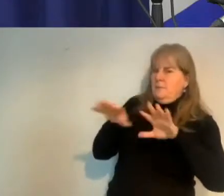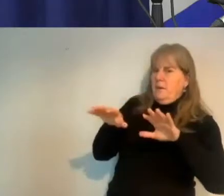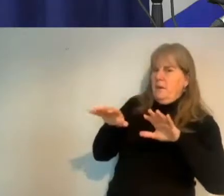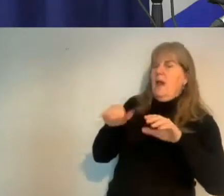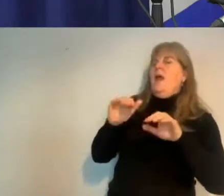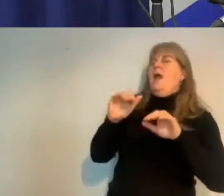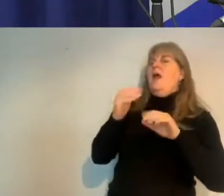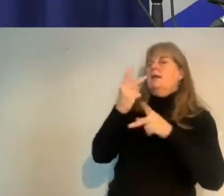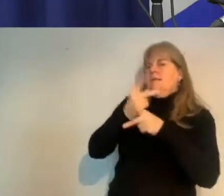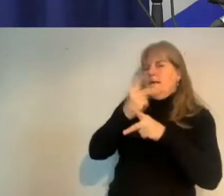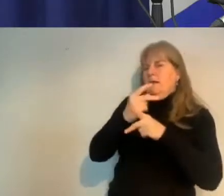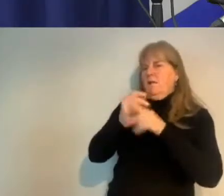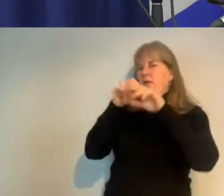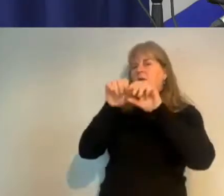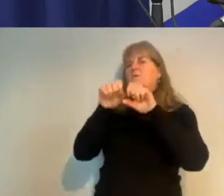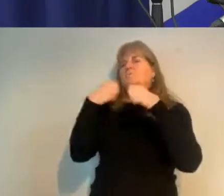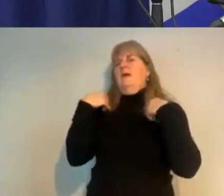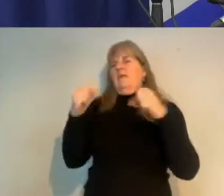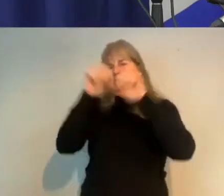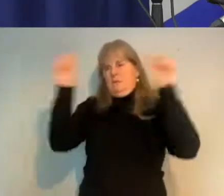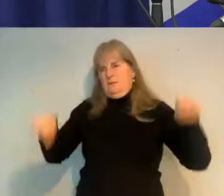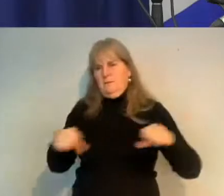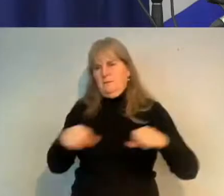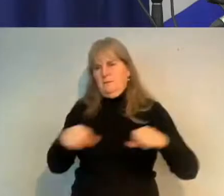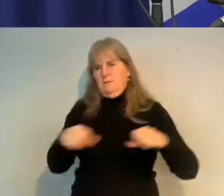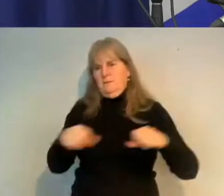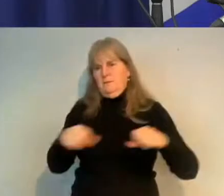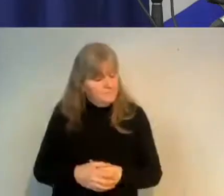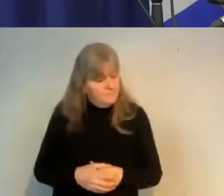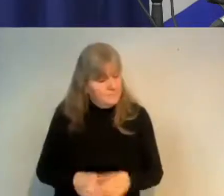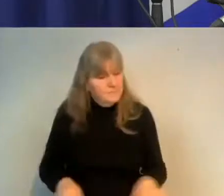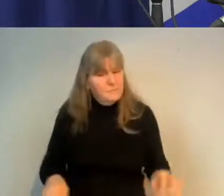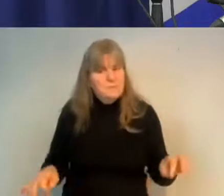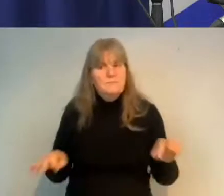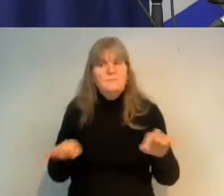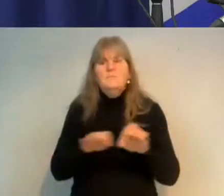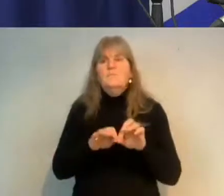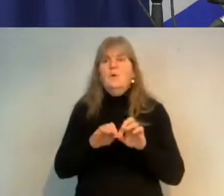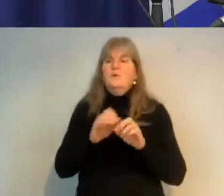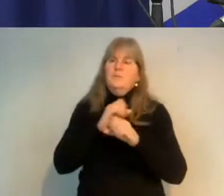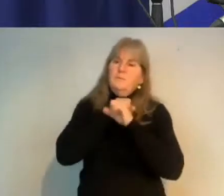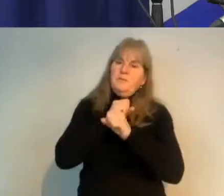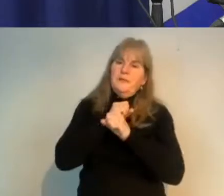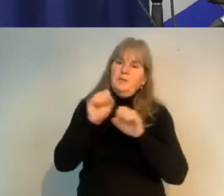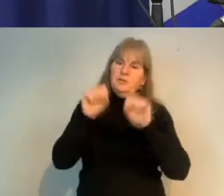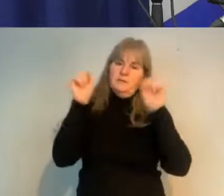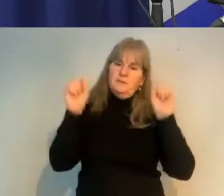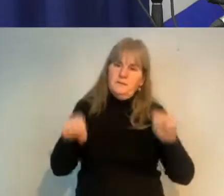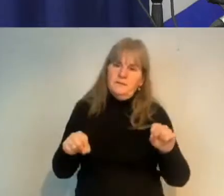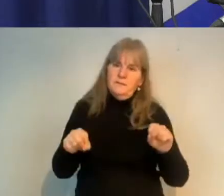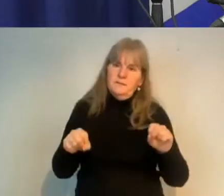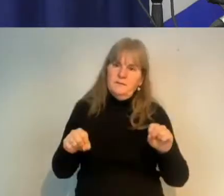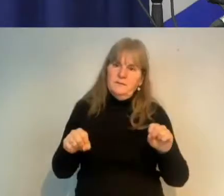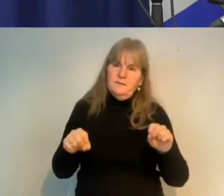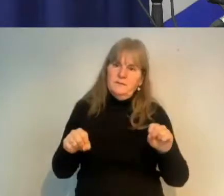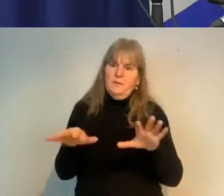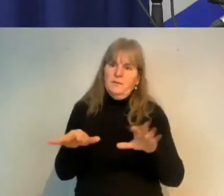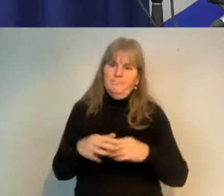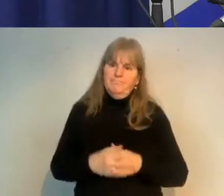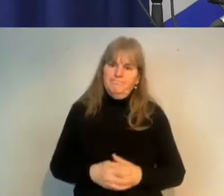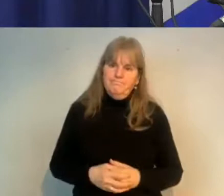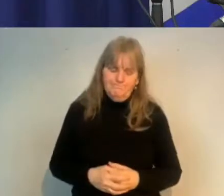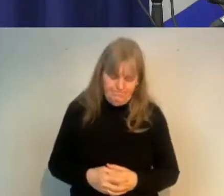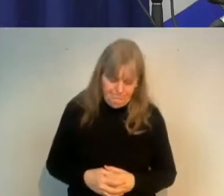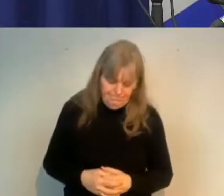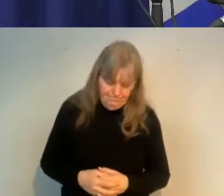them. It's very important to protect these systems and limit the spread right now. Still,